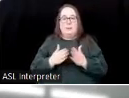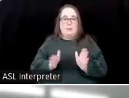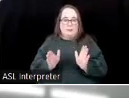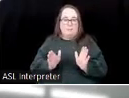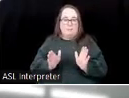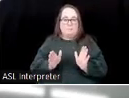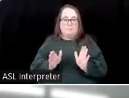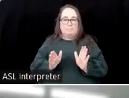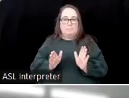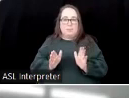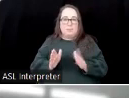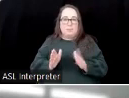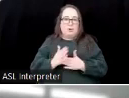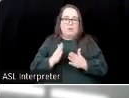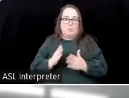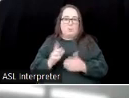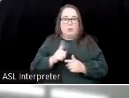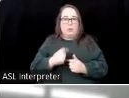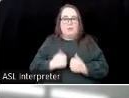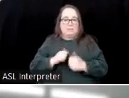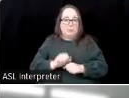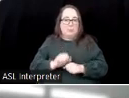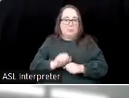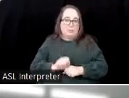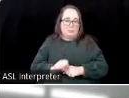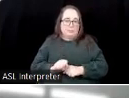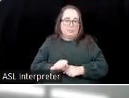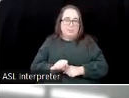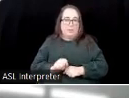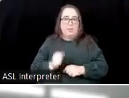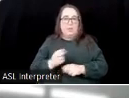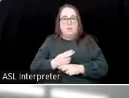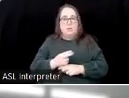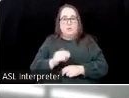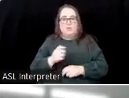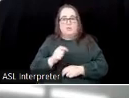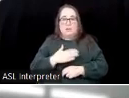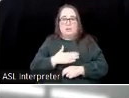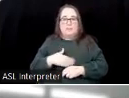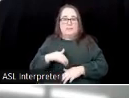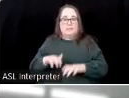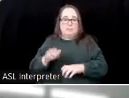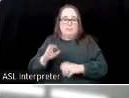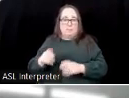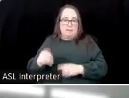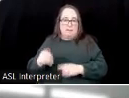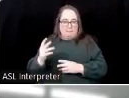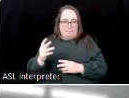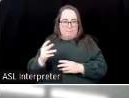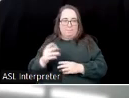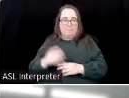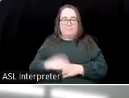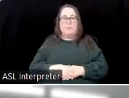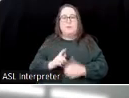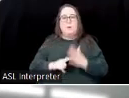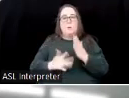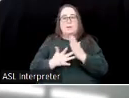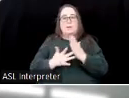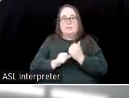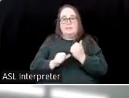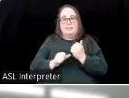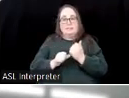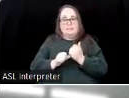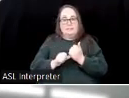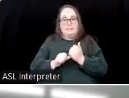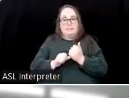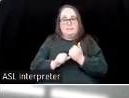and community partnerships where you live and work. Using the chat, please respond to this question. What technical assistance